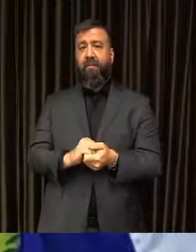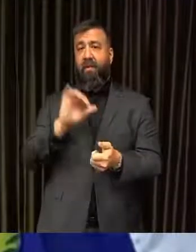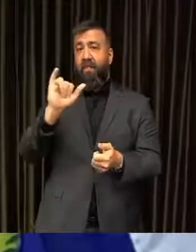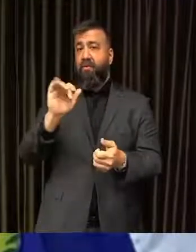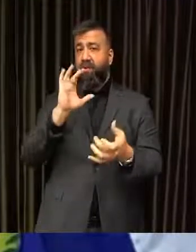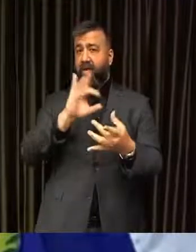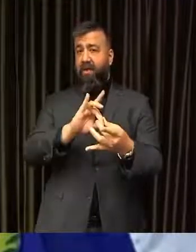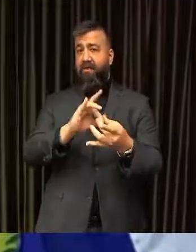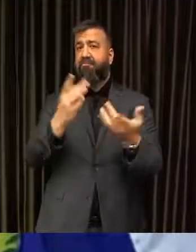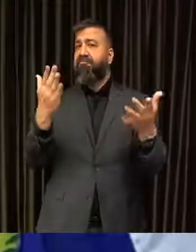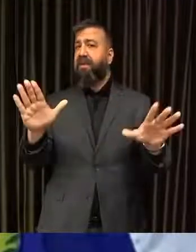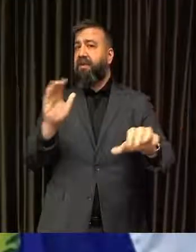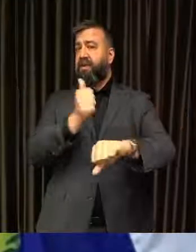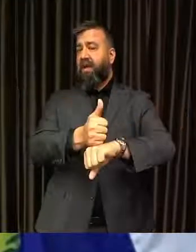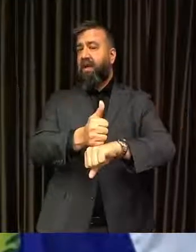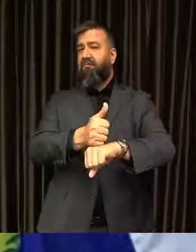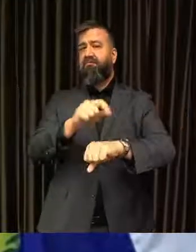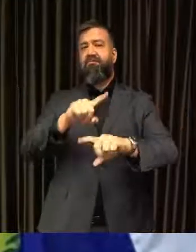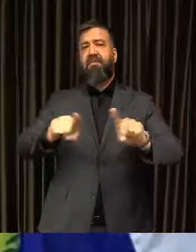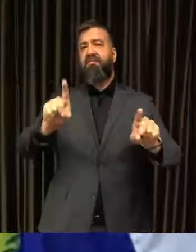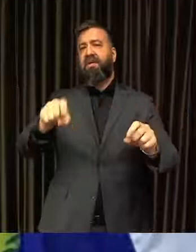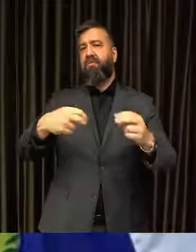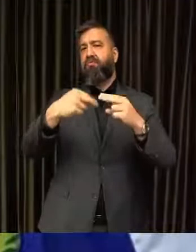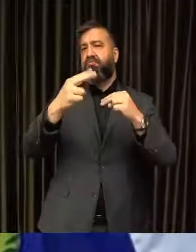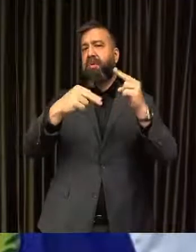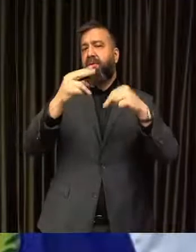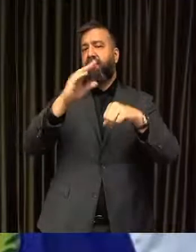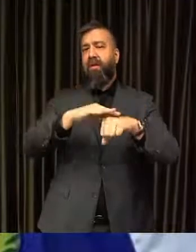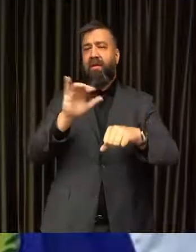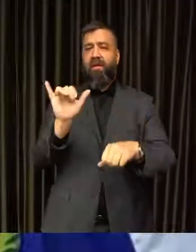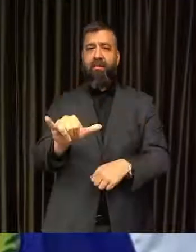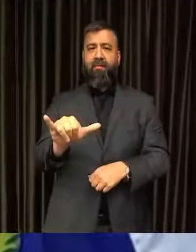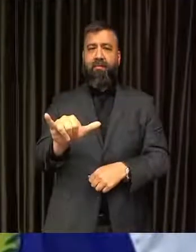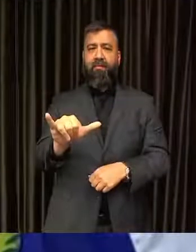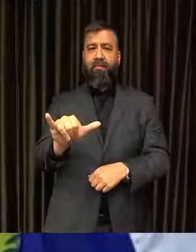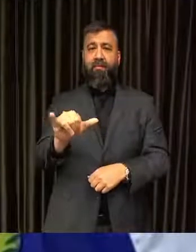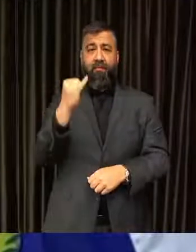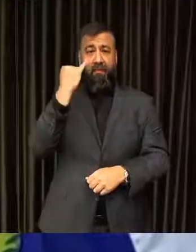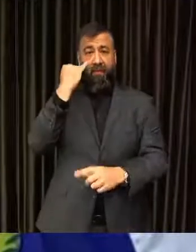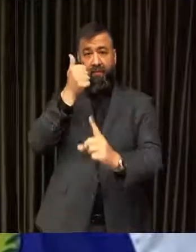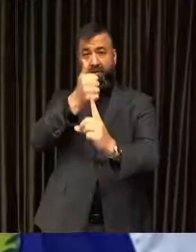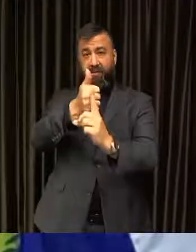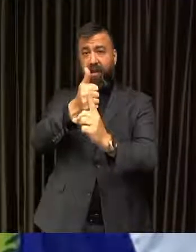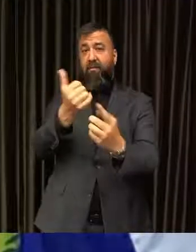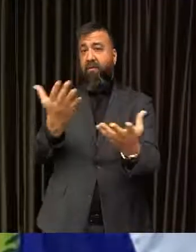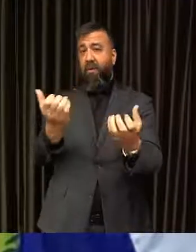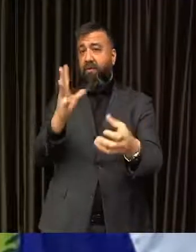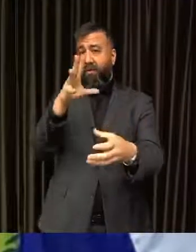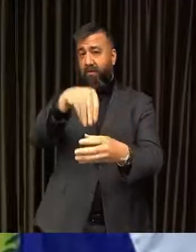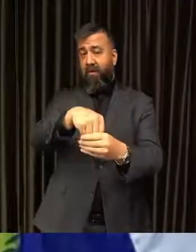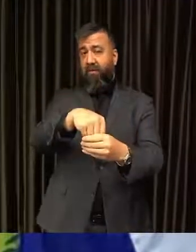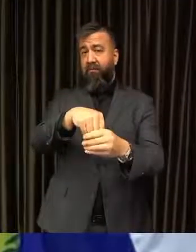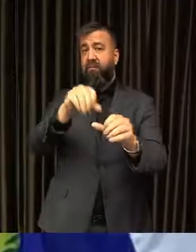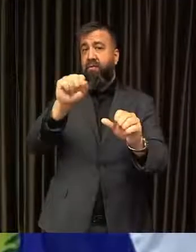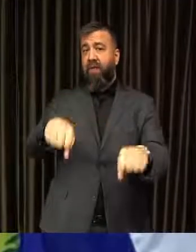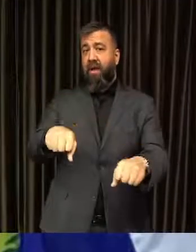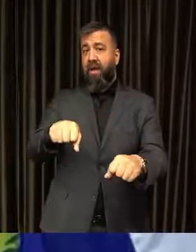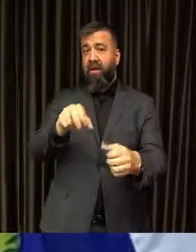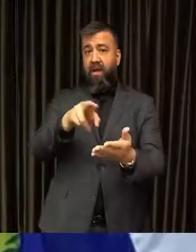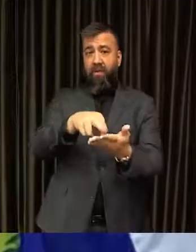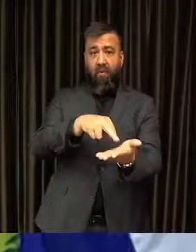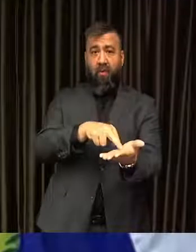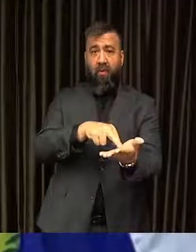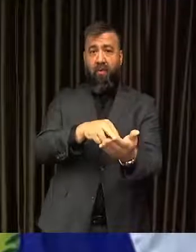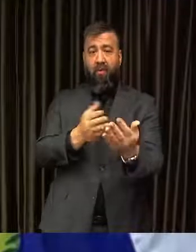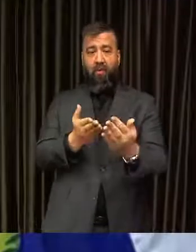are already in place. We just need to build on them. Providers who want to participate as a vaccination site can enroll through Show